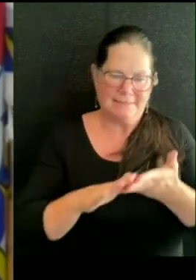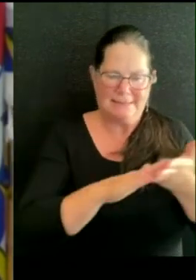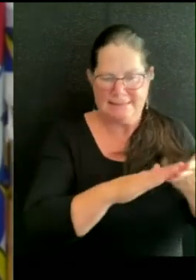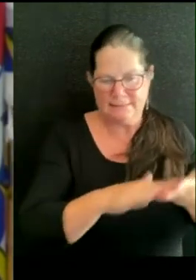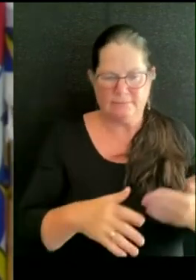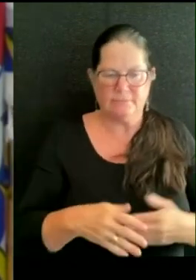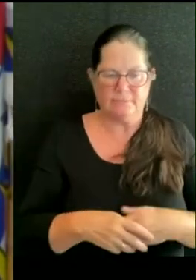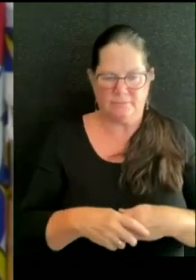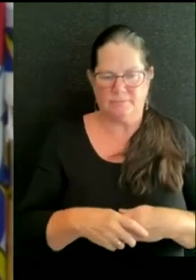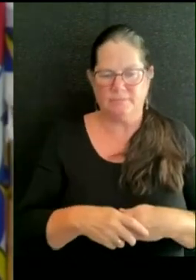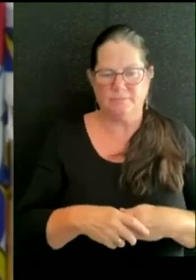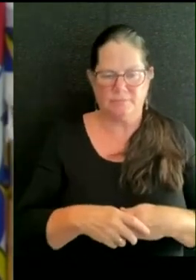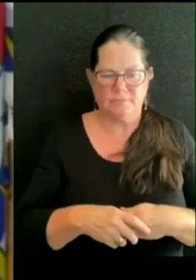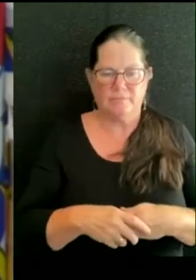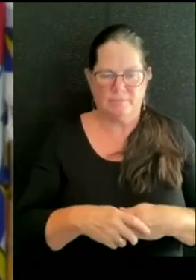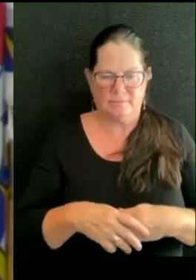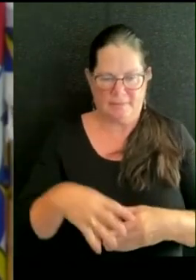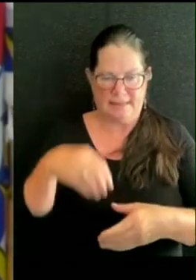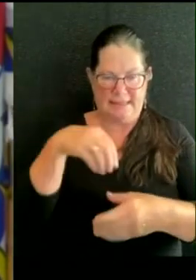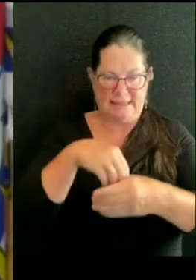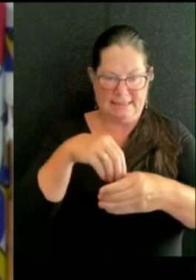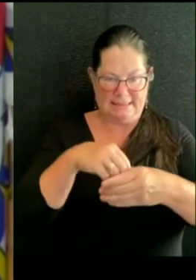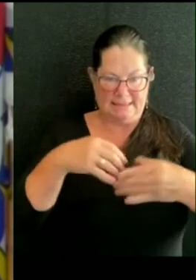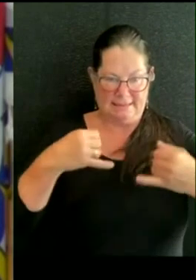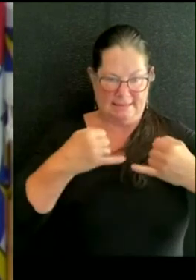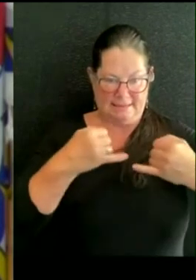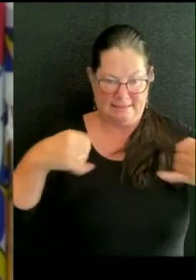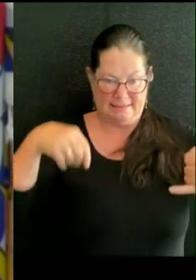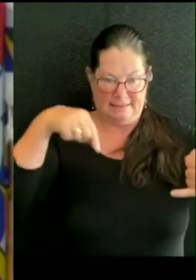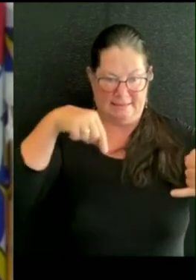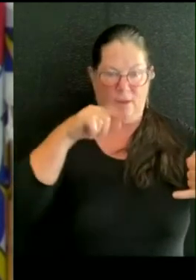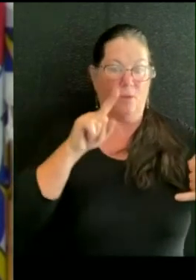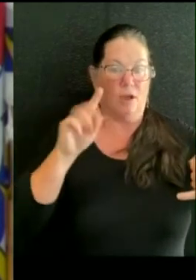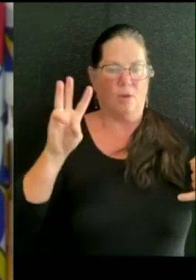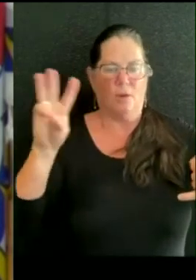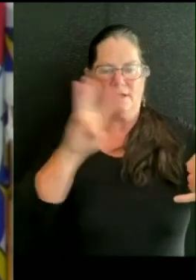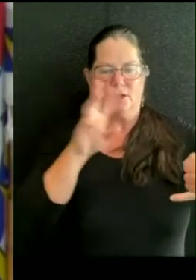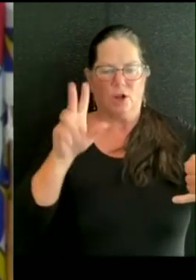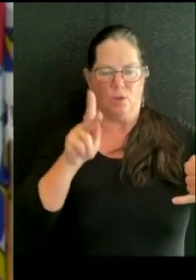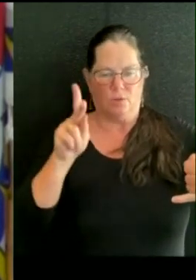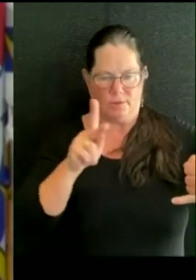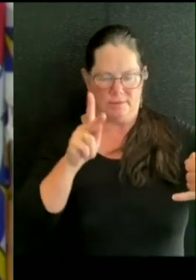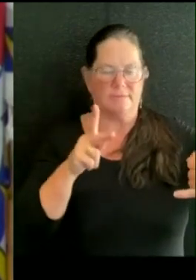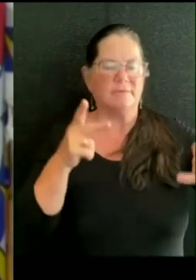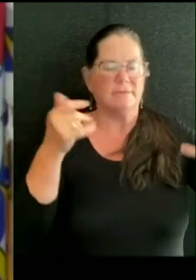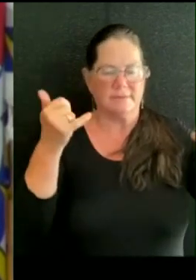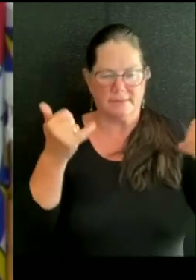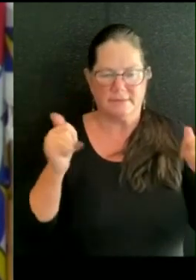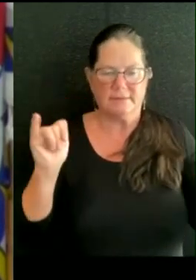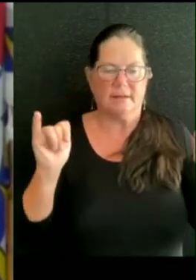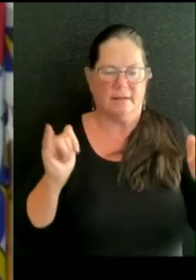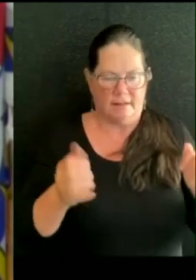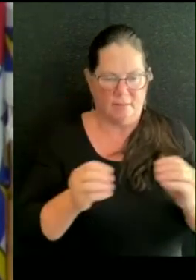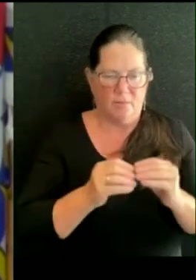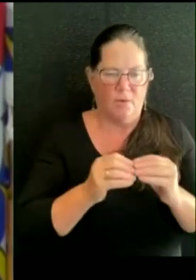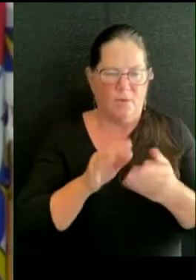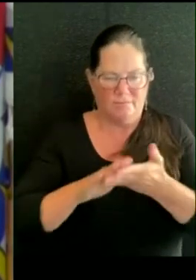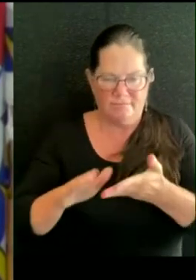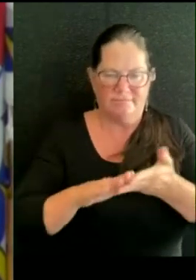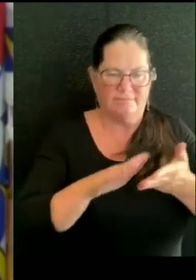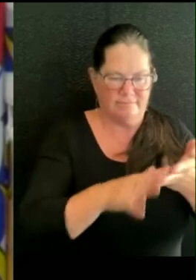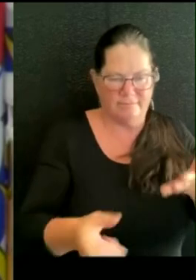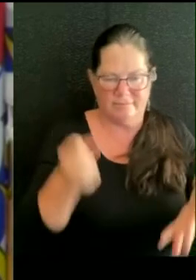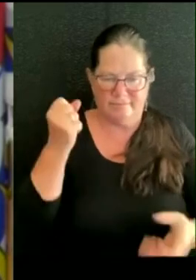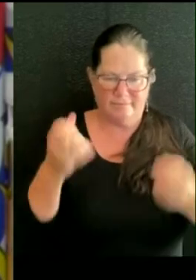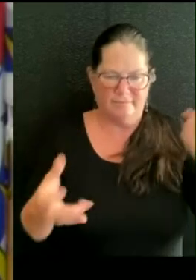behind structures on West Kelowna, Petman Road, and West Lake Road. Moving over to Walroy, no